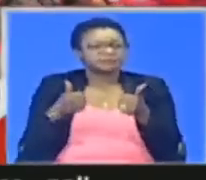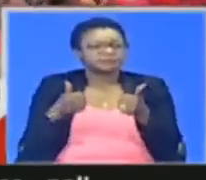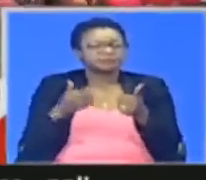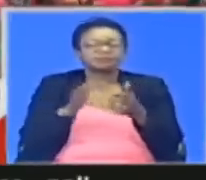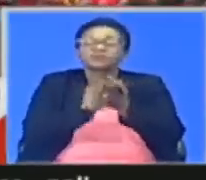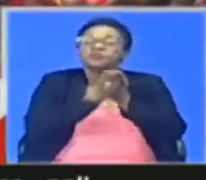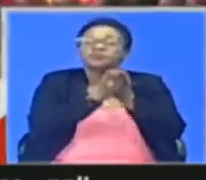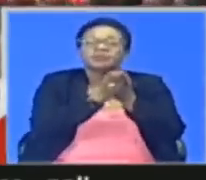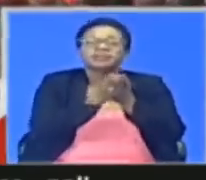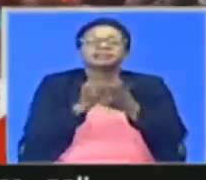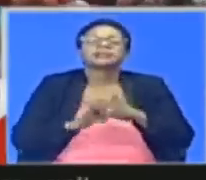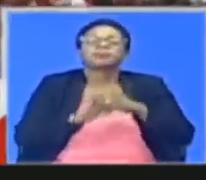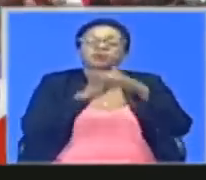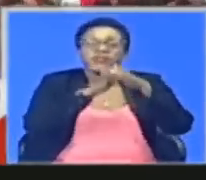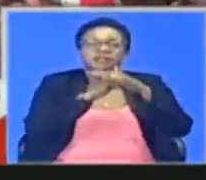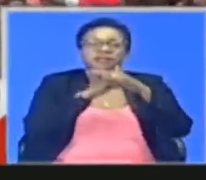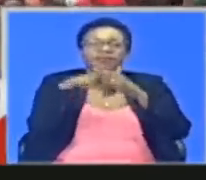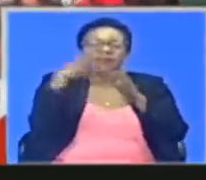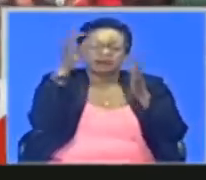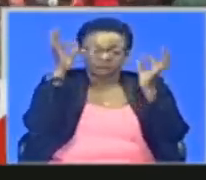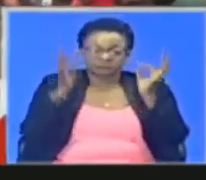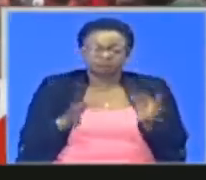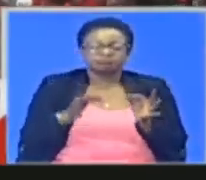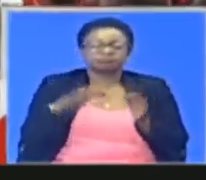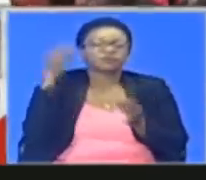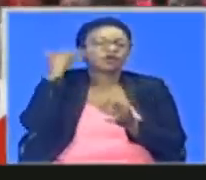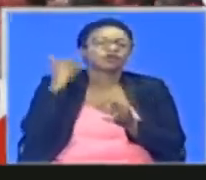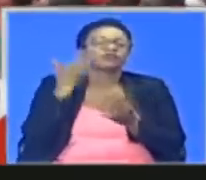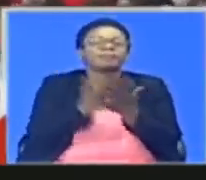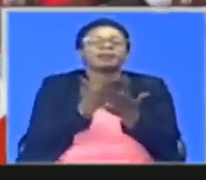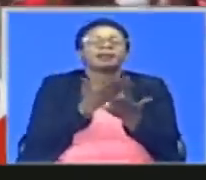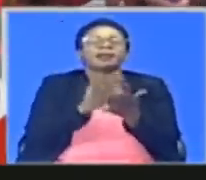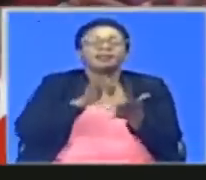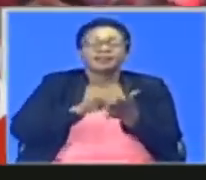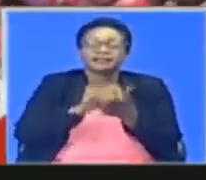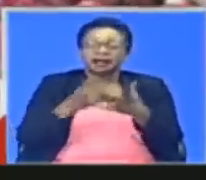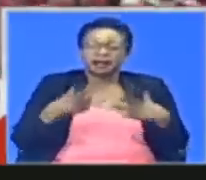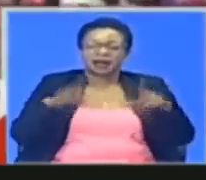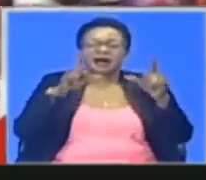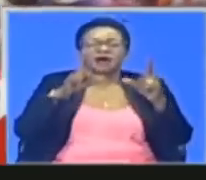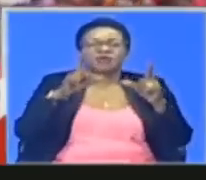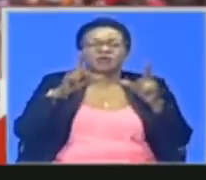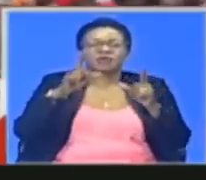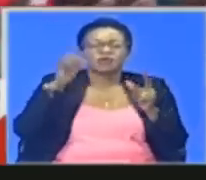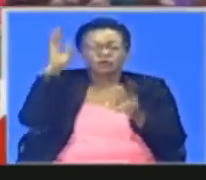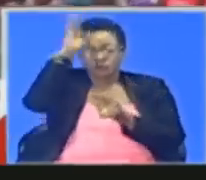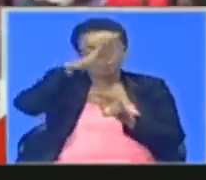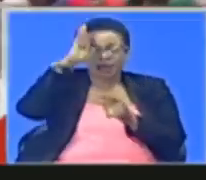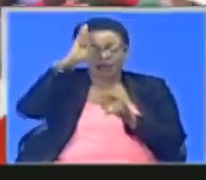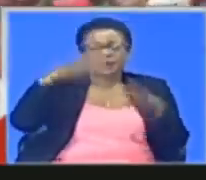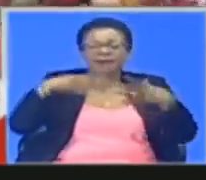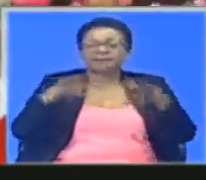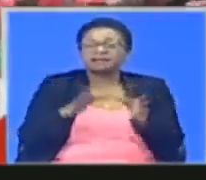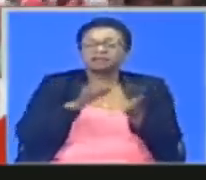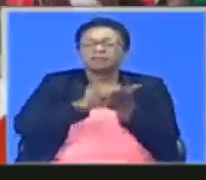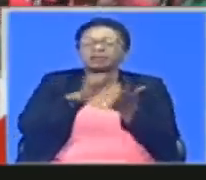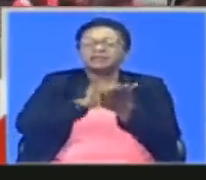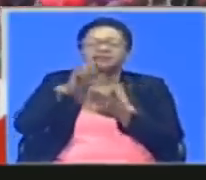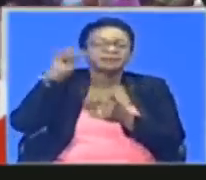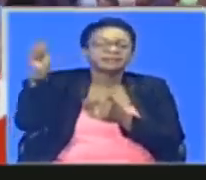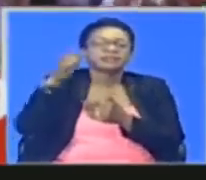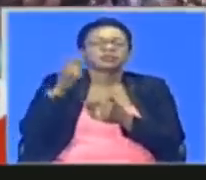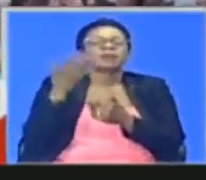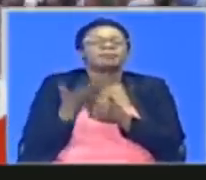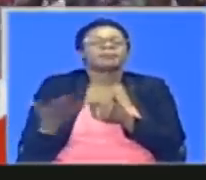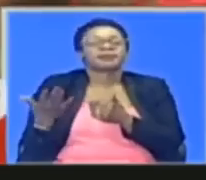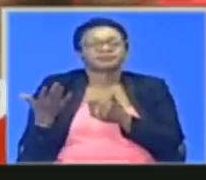Jubilee supported the ruling by the Court of Appeal that gave the green light to the Dubai-based Al Ghurair firm to print presidential